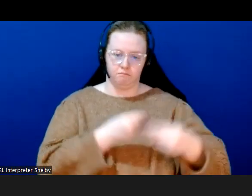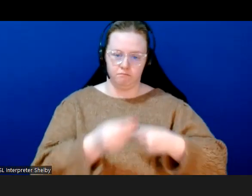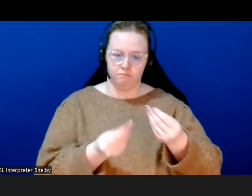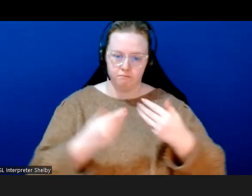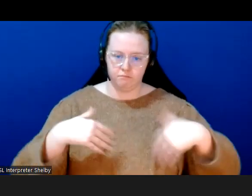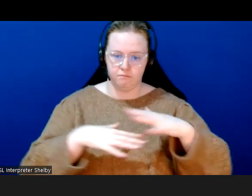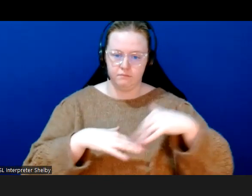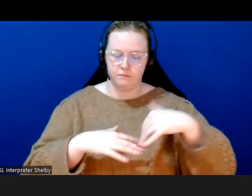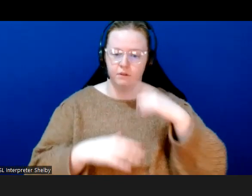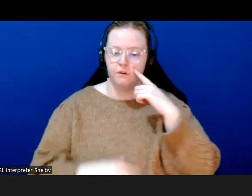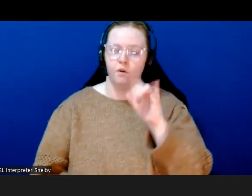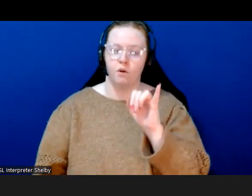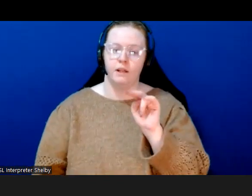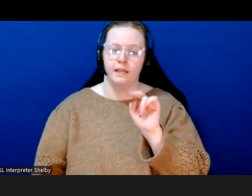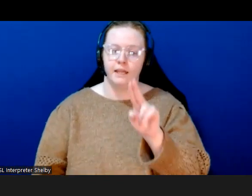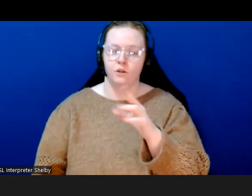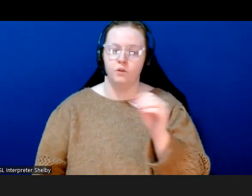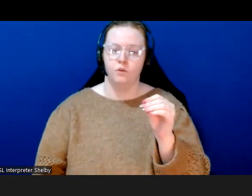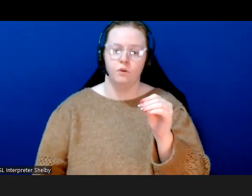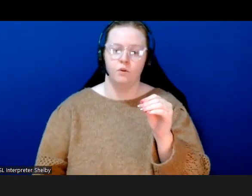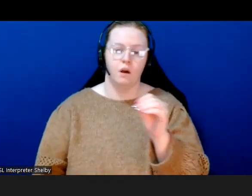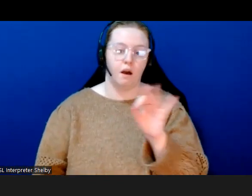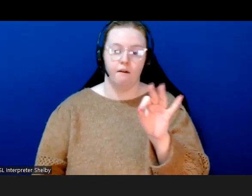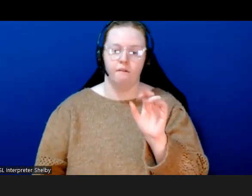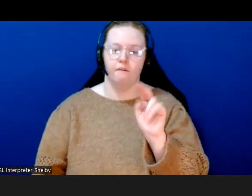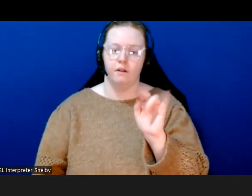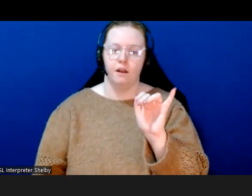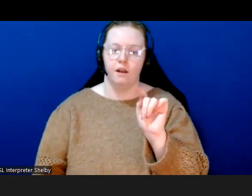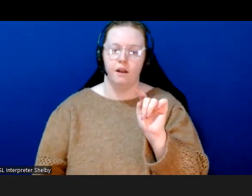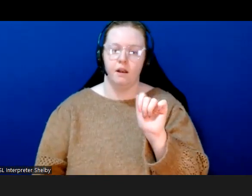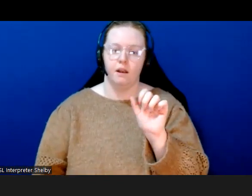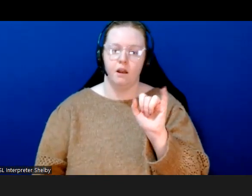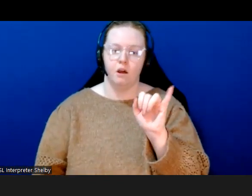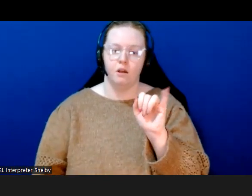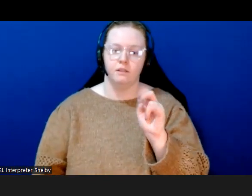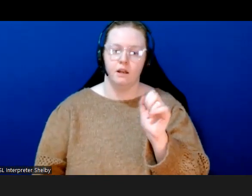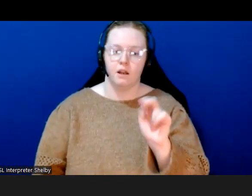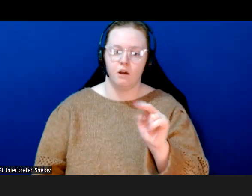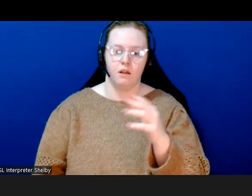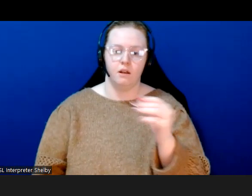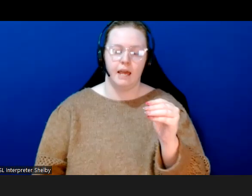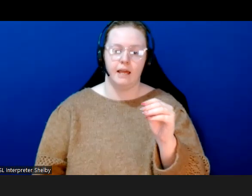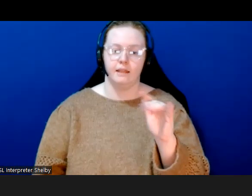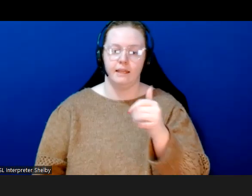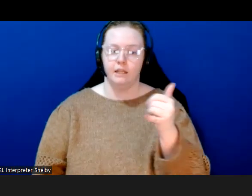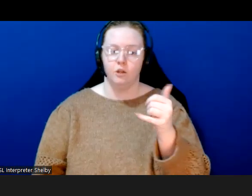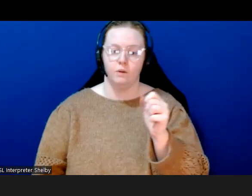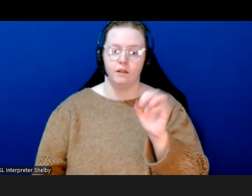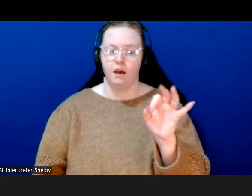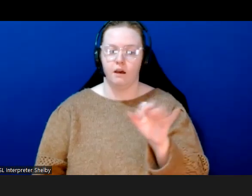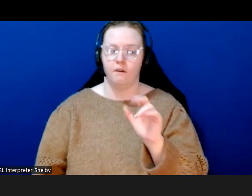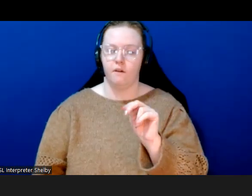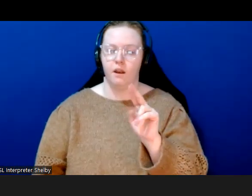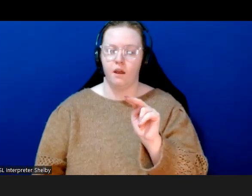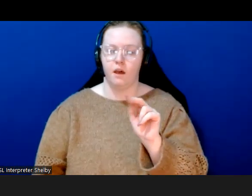Nitassinan and the Inuit of Nunatsiavut and the Inuit of Nunatuavut. We